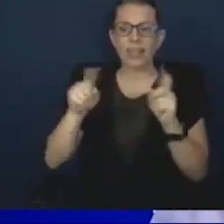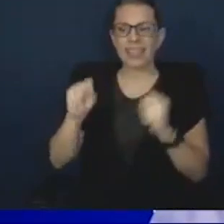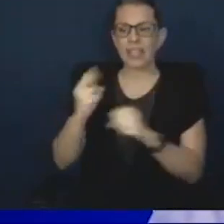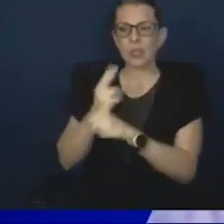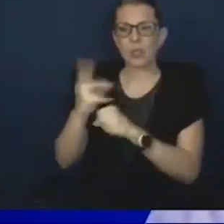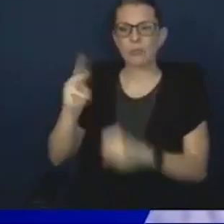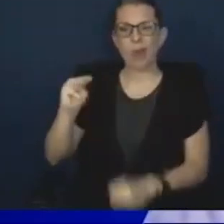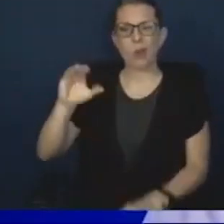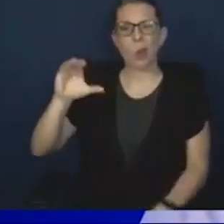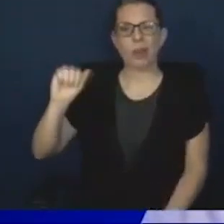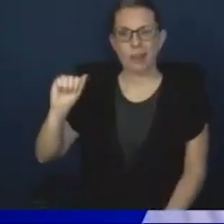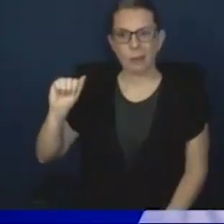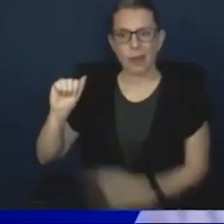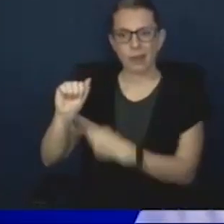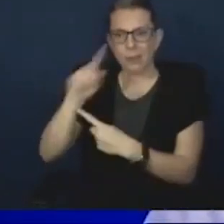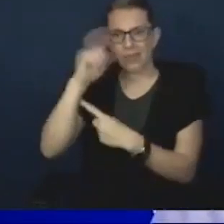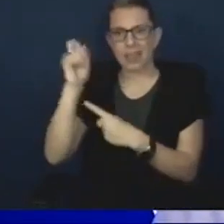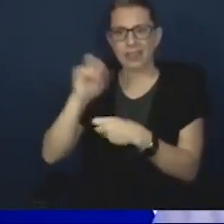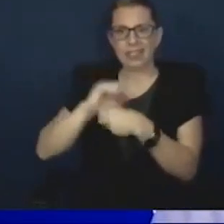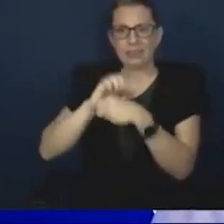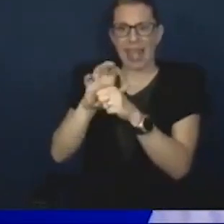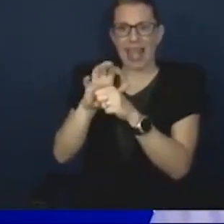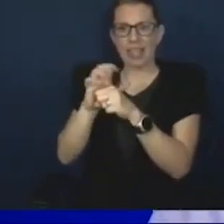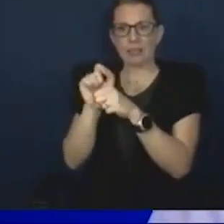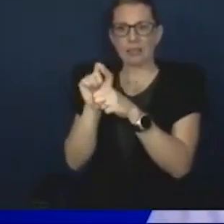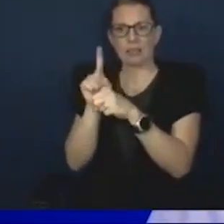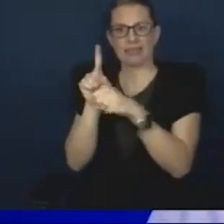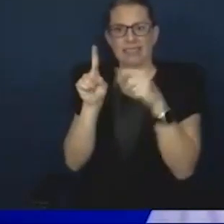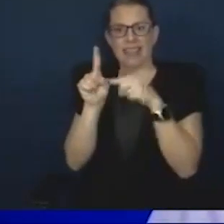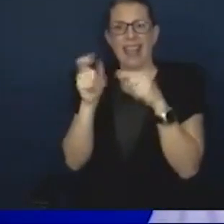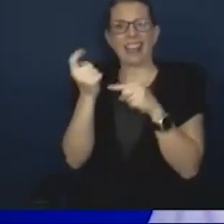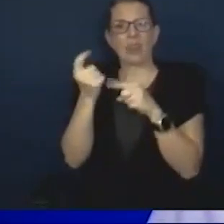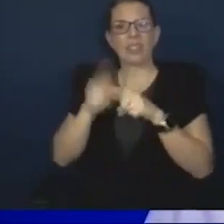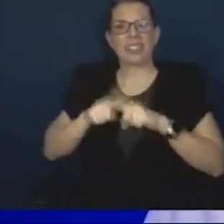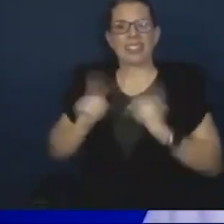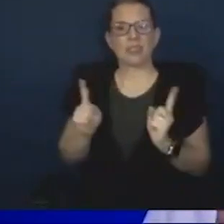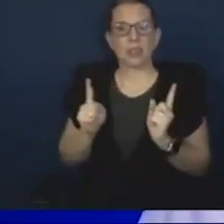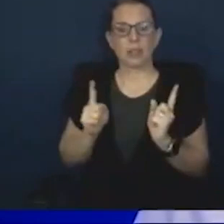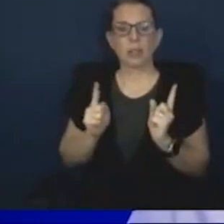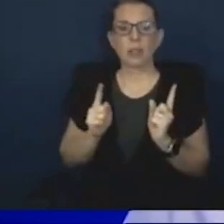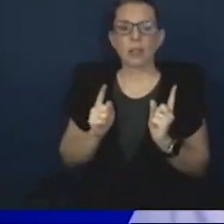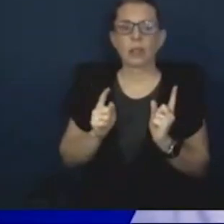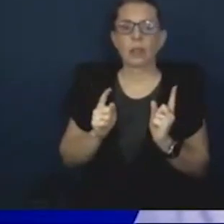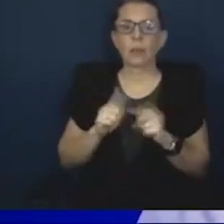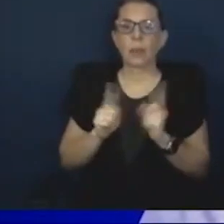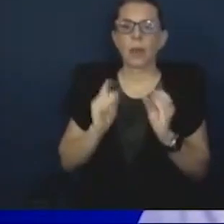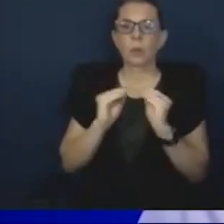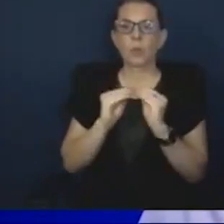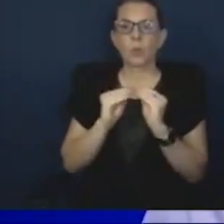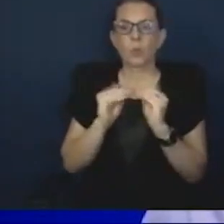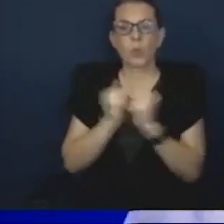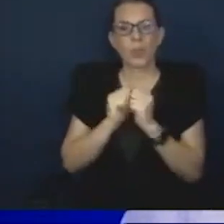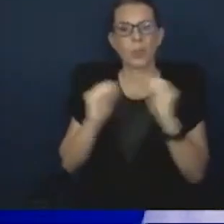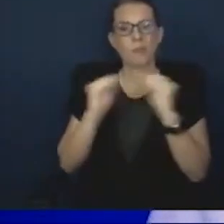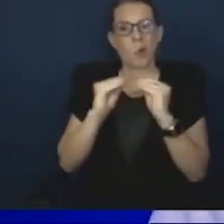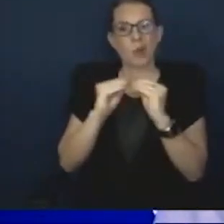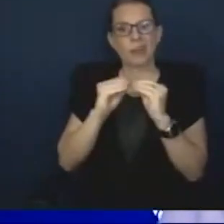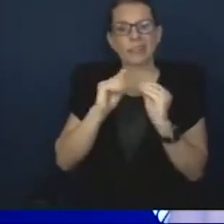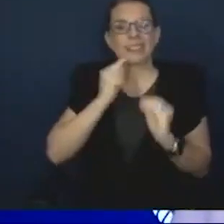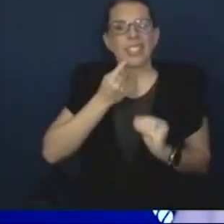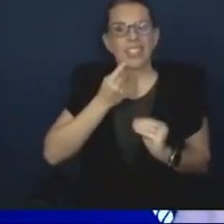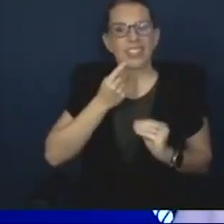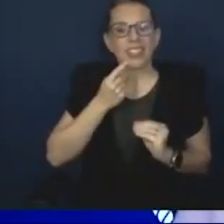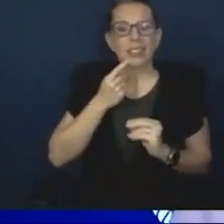the spike is a little bit different. But even with this more, quote unquote, again, severe Delta variant, we're able to go back